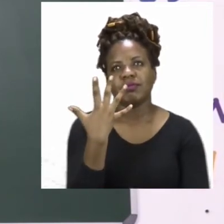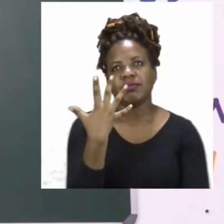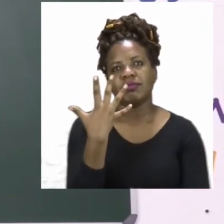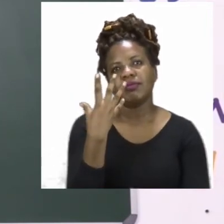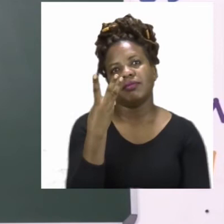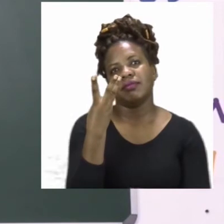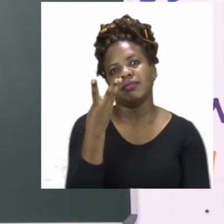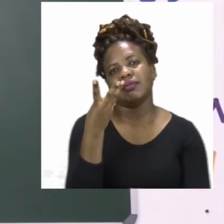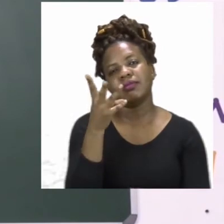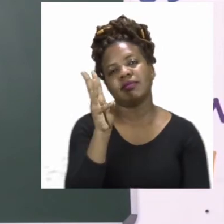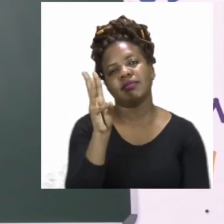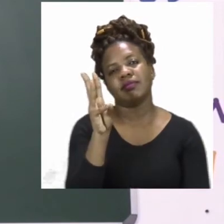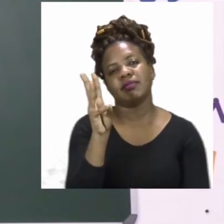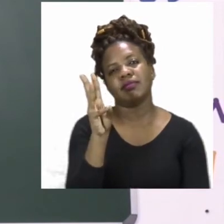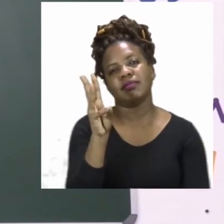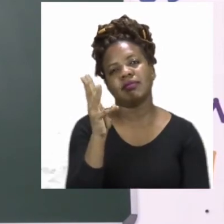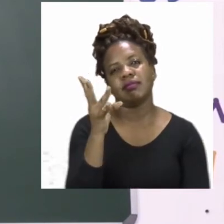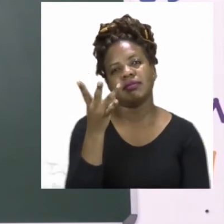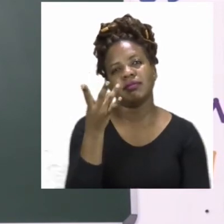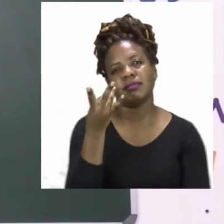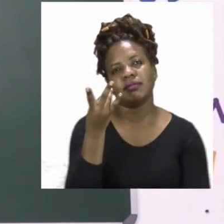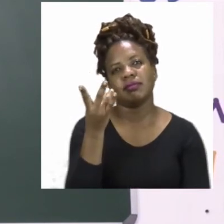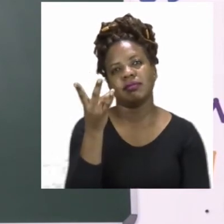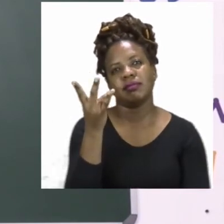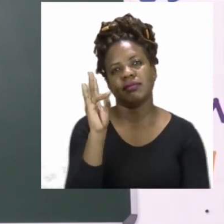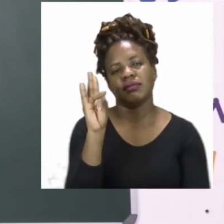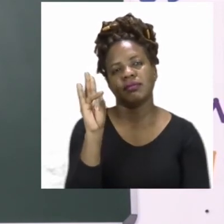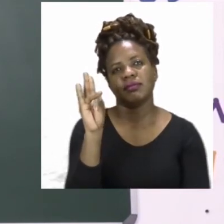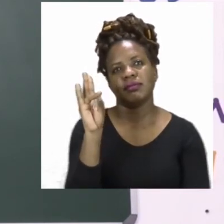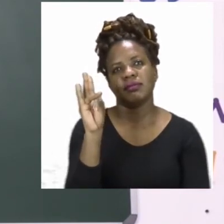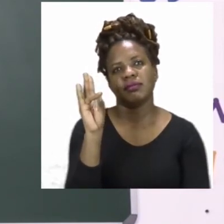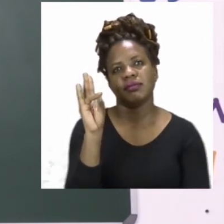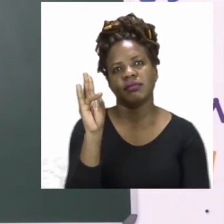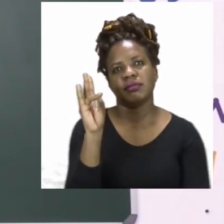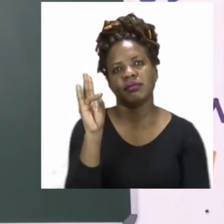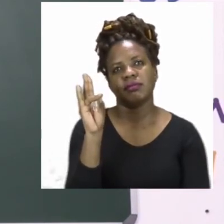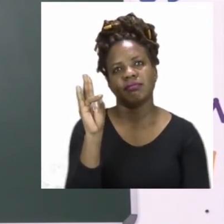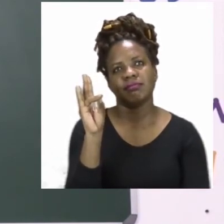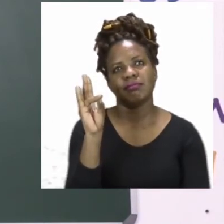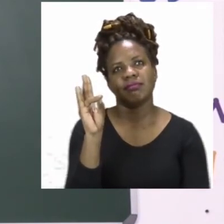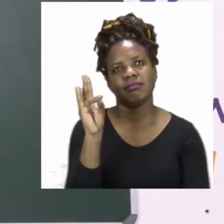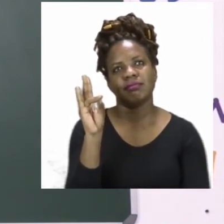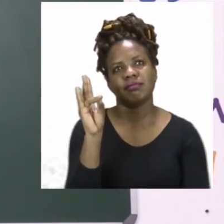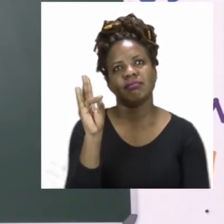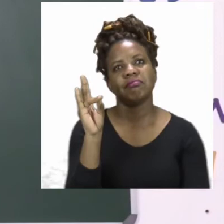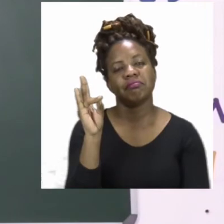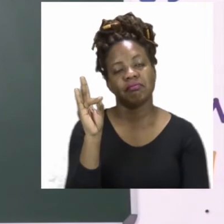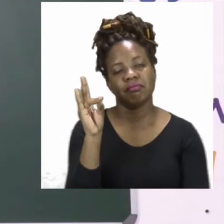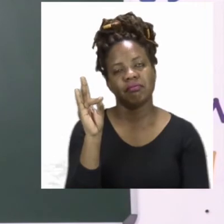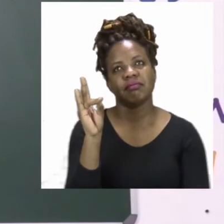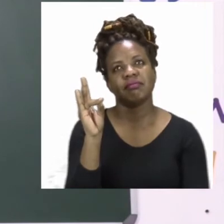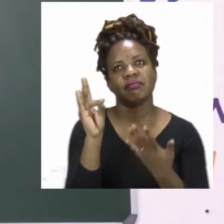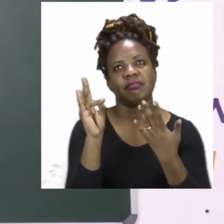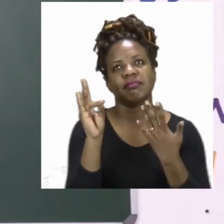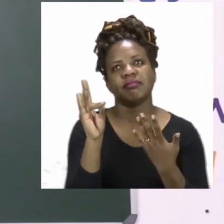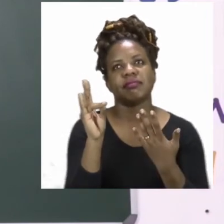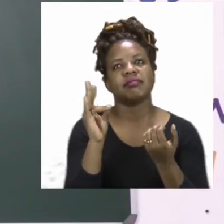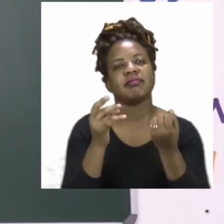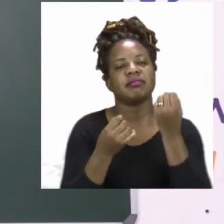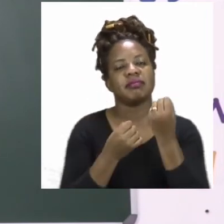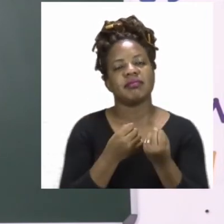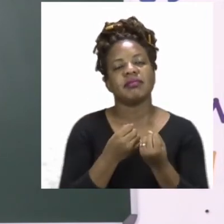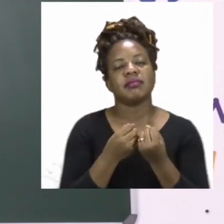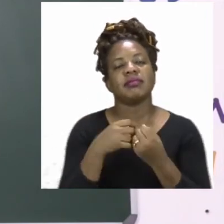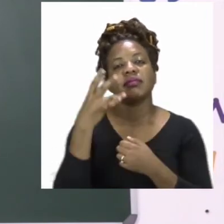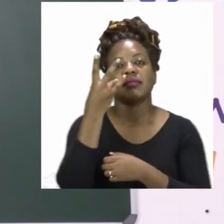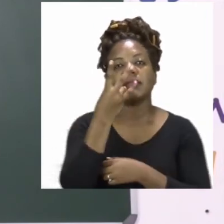5, 6, 7. There they are, 7 letters that I